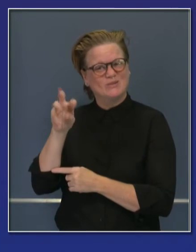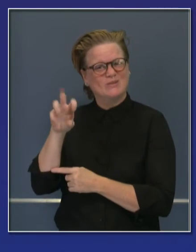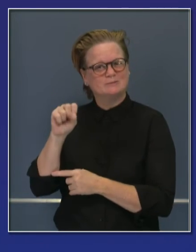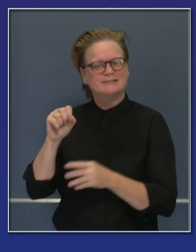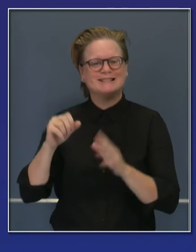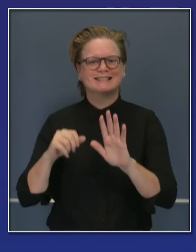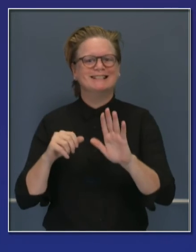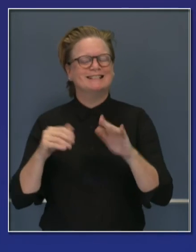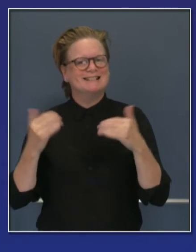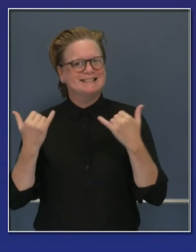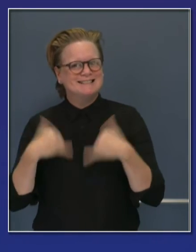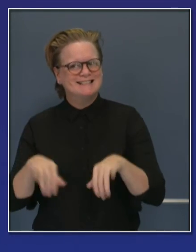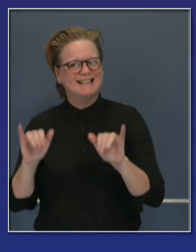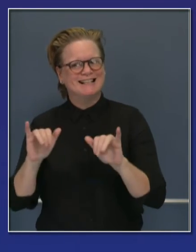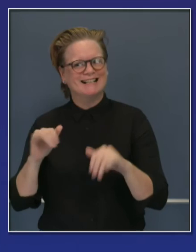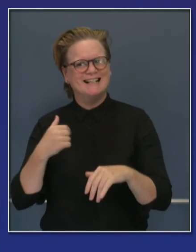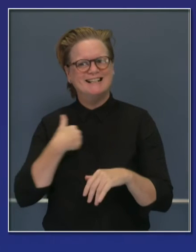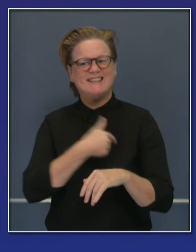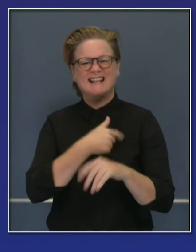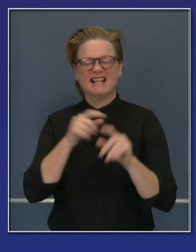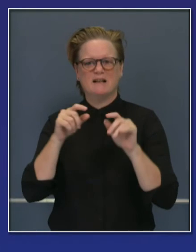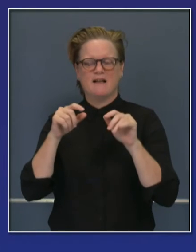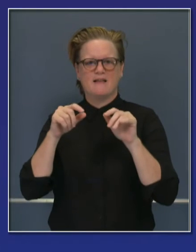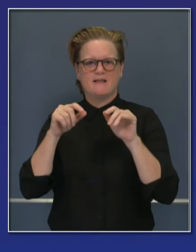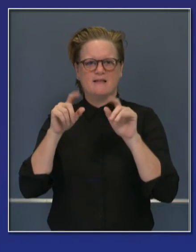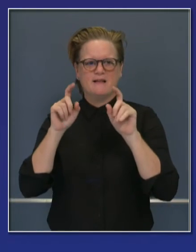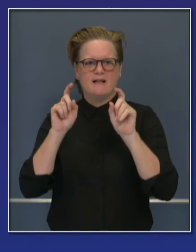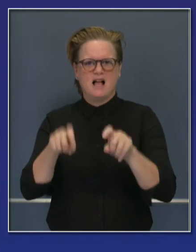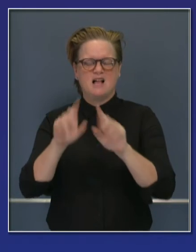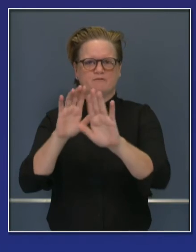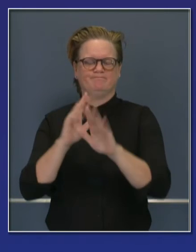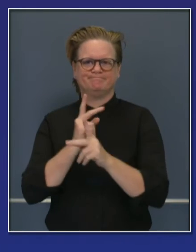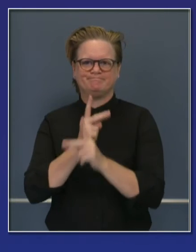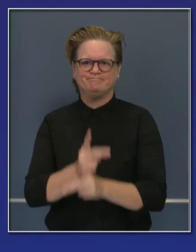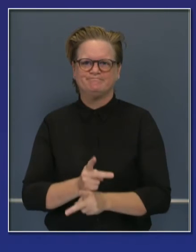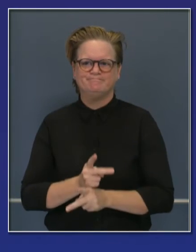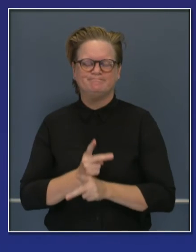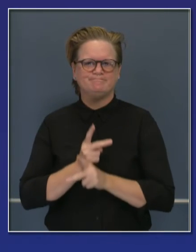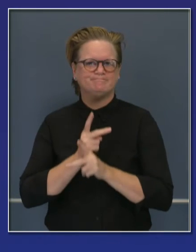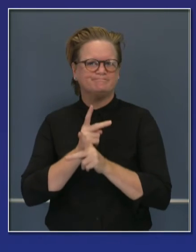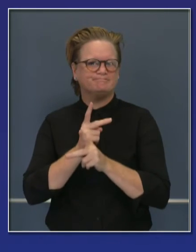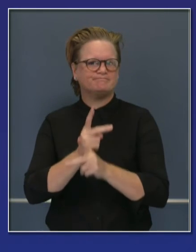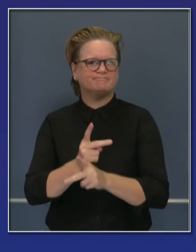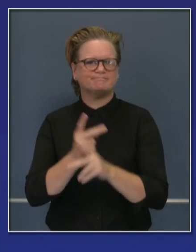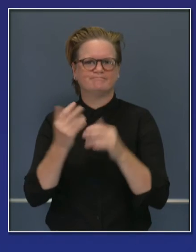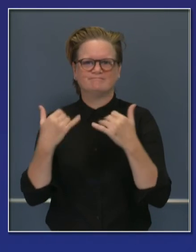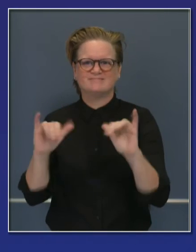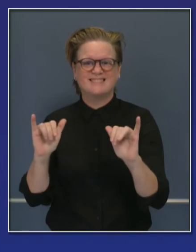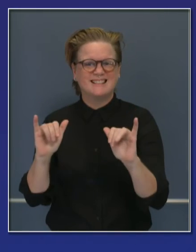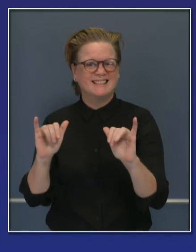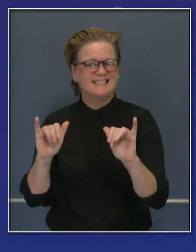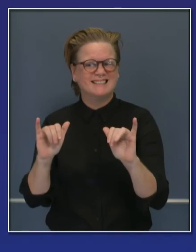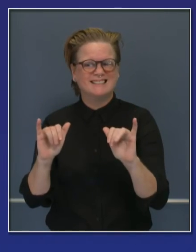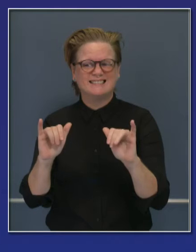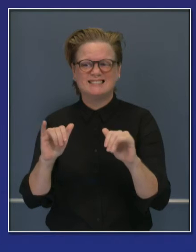keep doing the things that we've been talking about over the last many months. It's not that there's